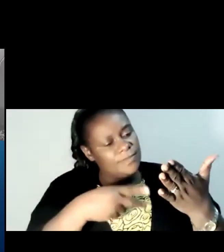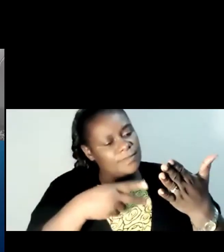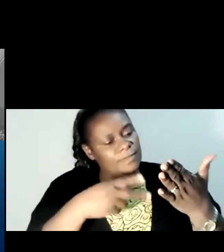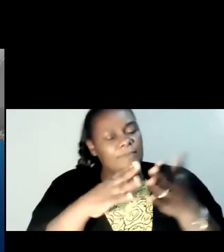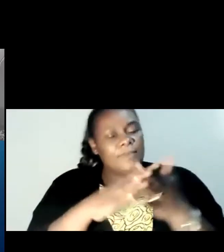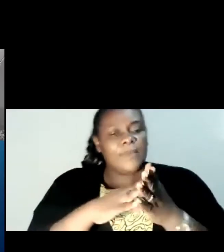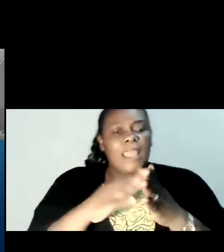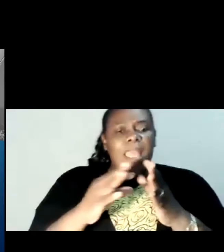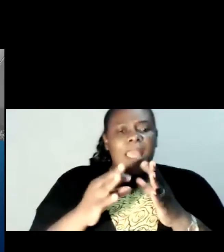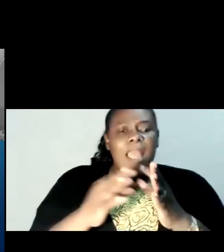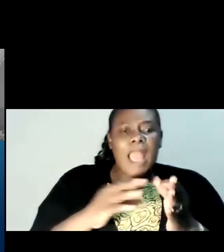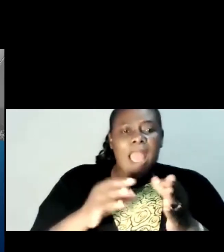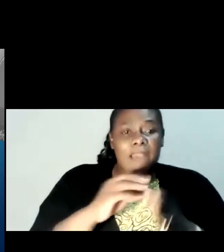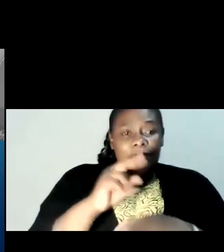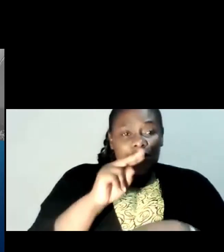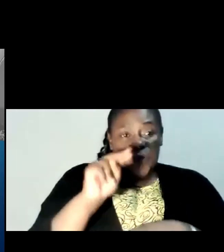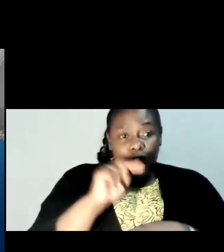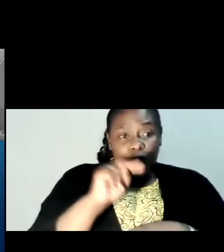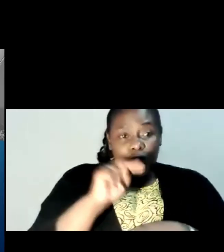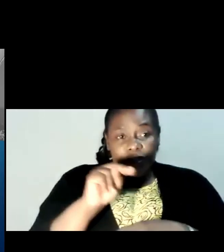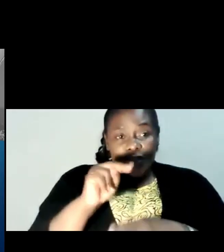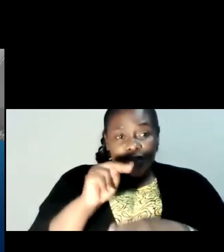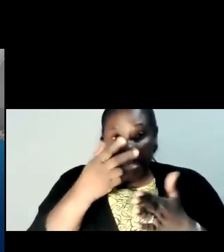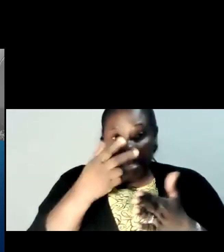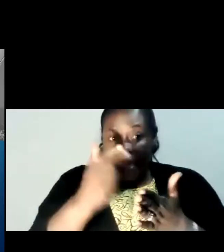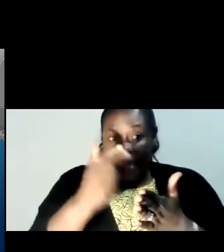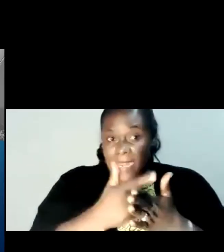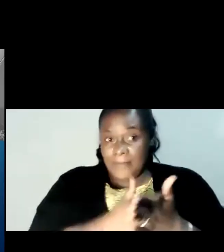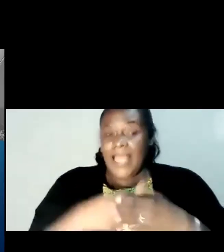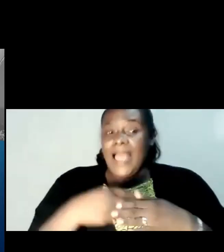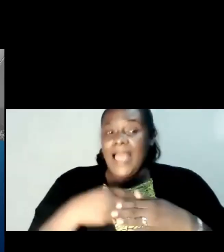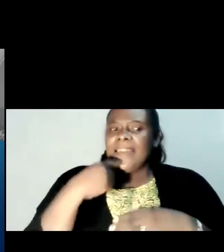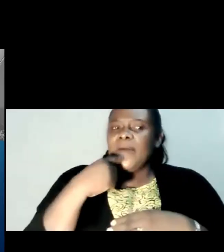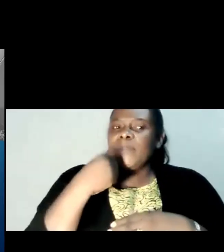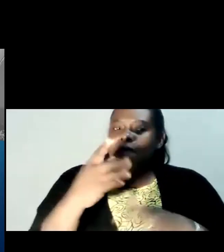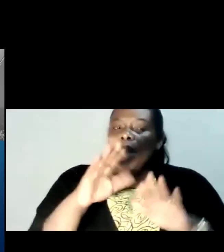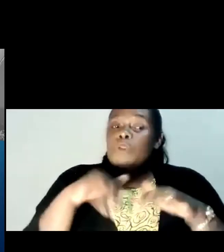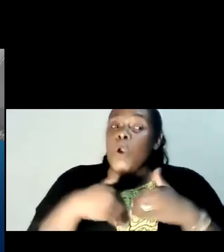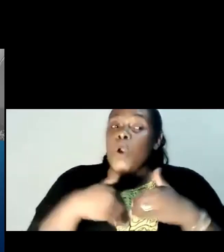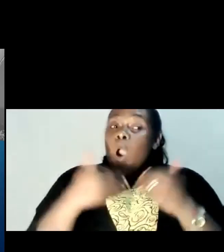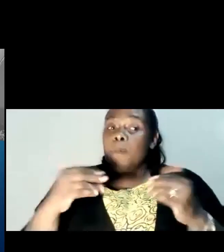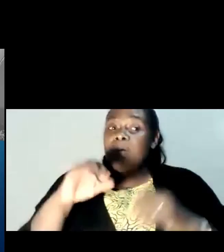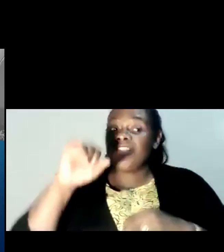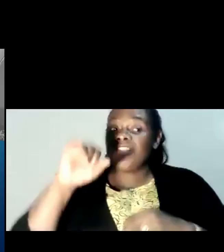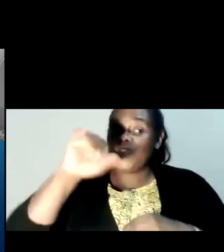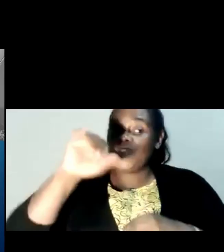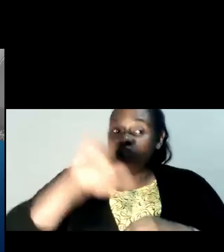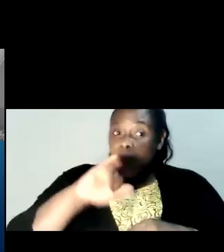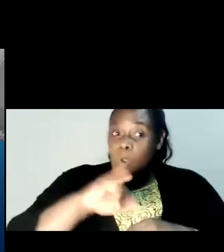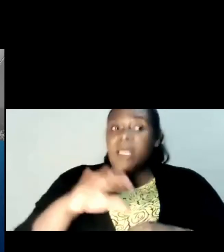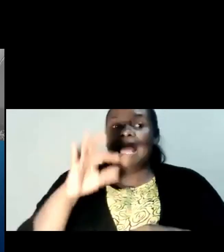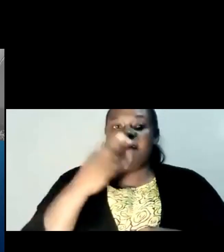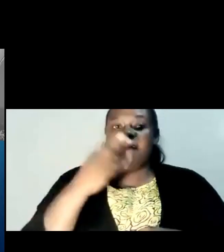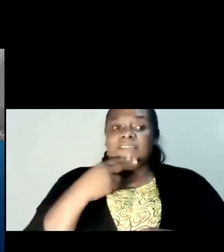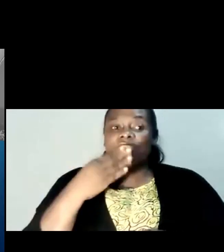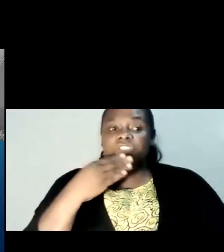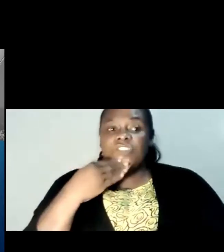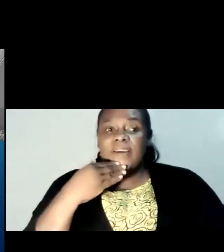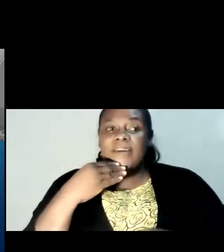nutrition label, and that will tell you how much salt and how much sugar or carbohydrates is in the